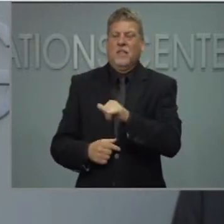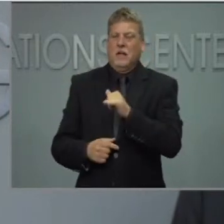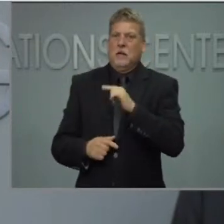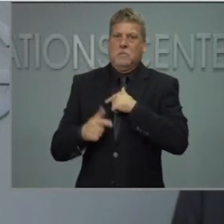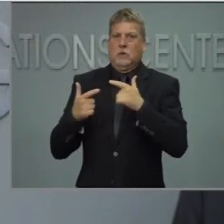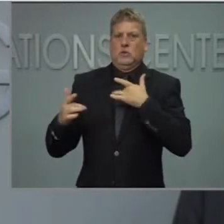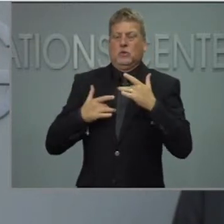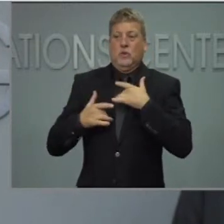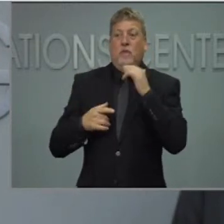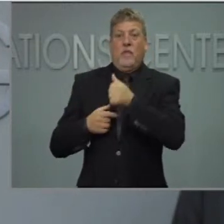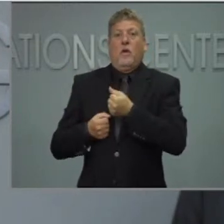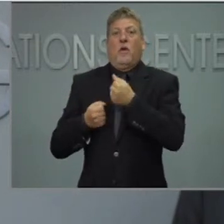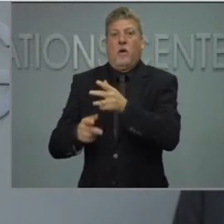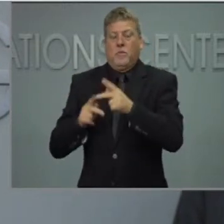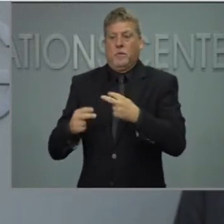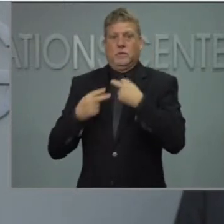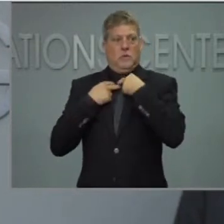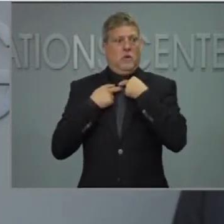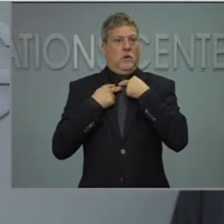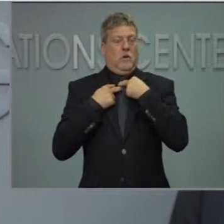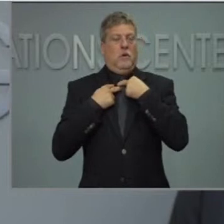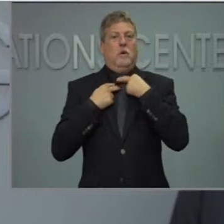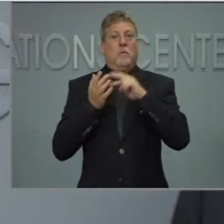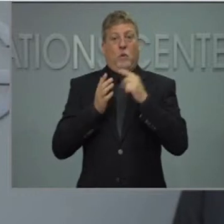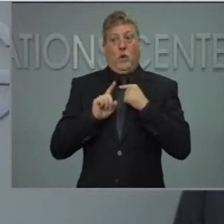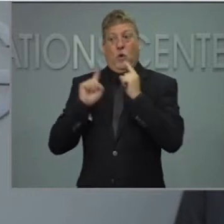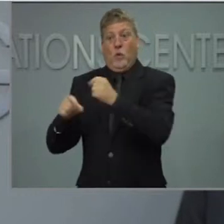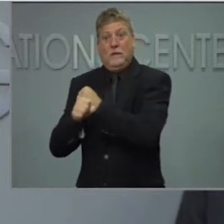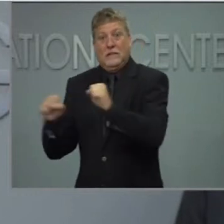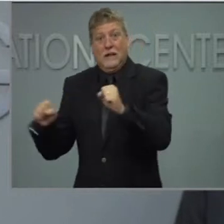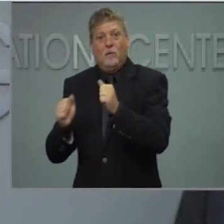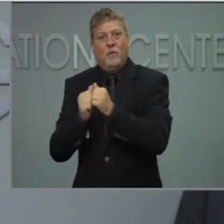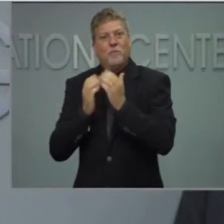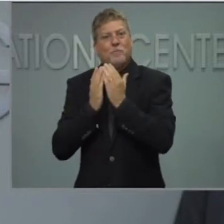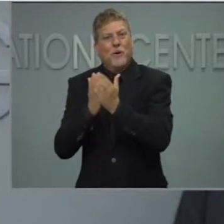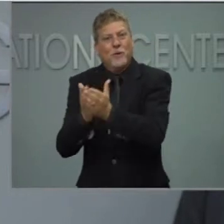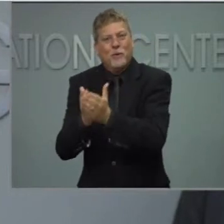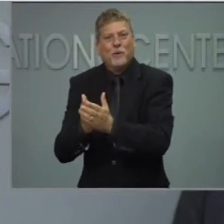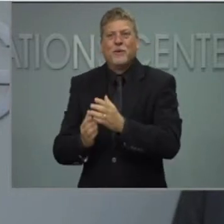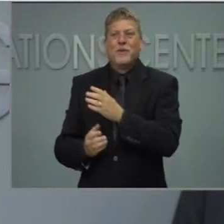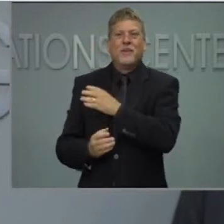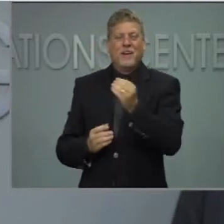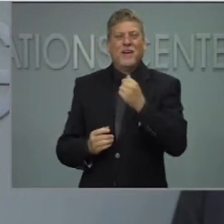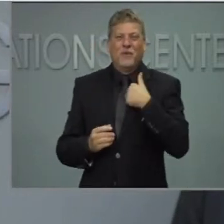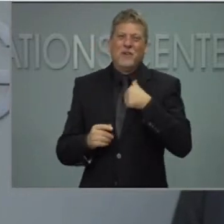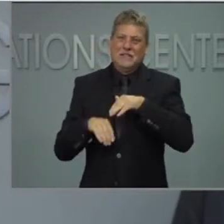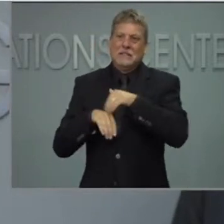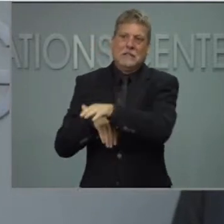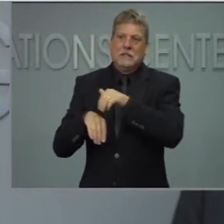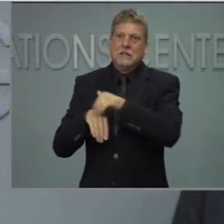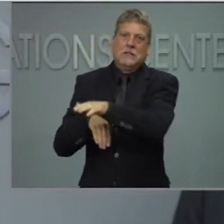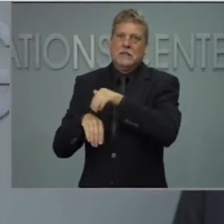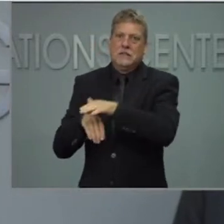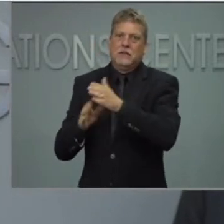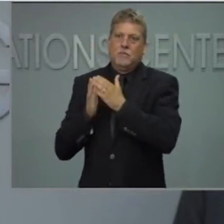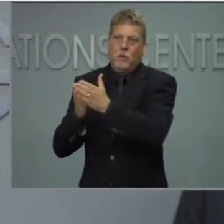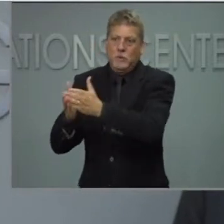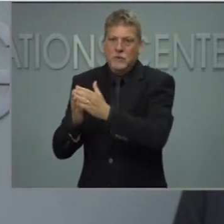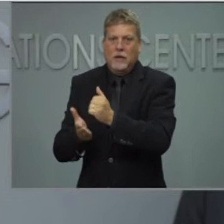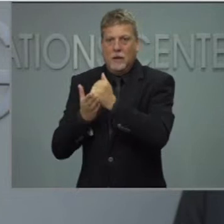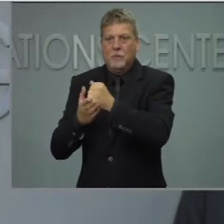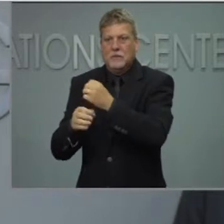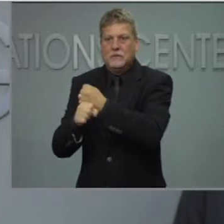to operate today, doing surveys, wide area search, as well as continuing rescues for individuals that